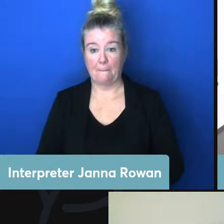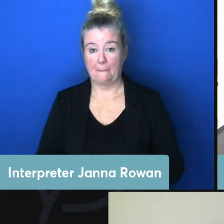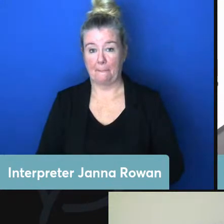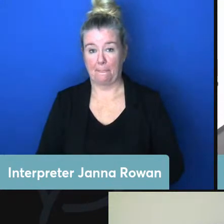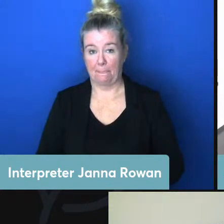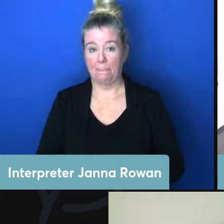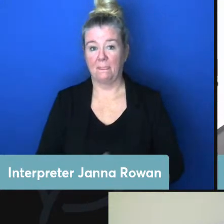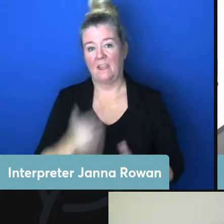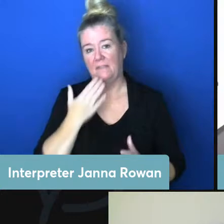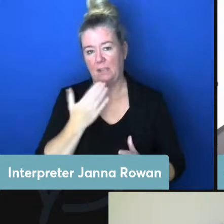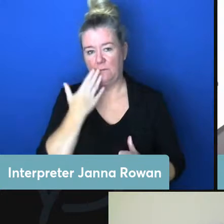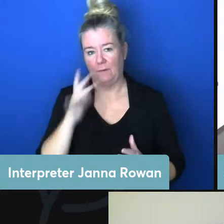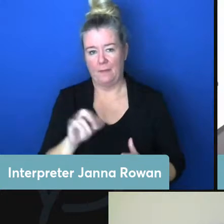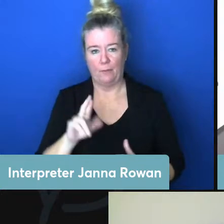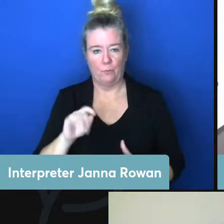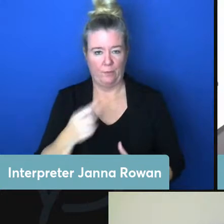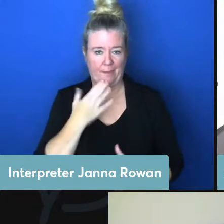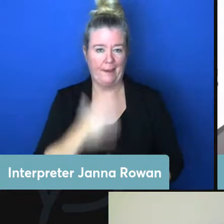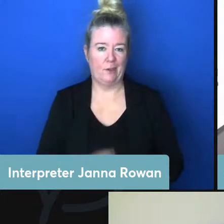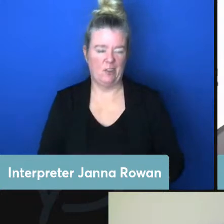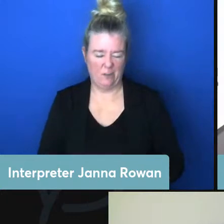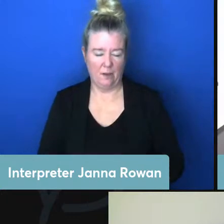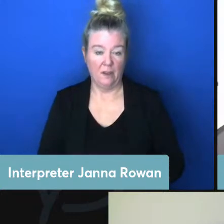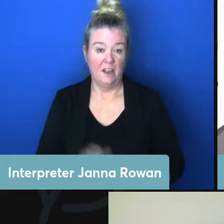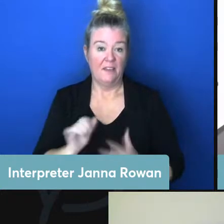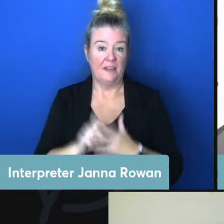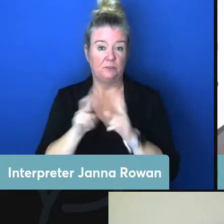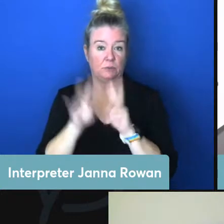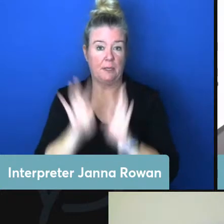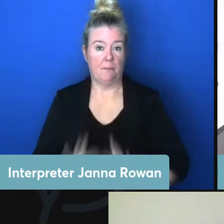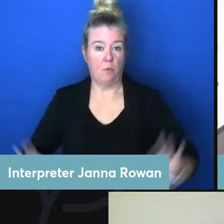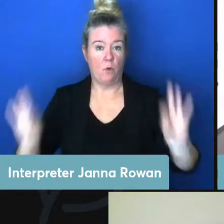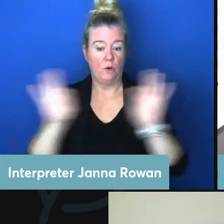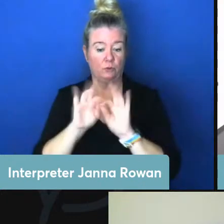Yeah, thank you for that, Ruth. Yeah, that's such an important reminder.